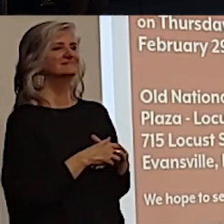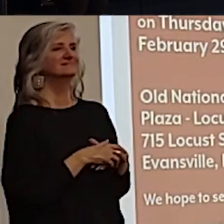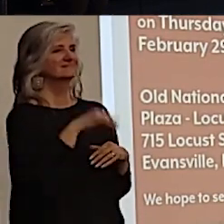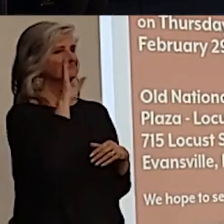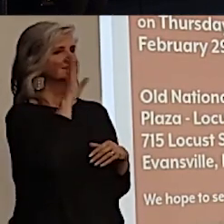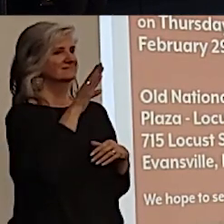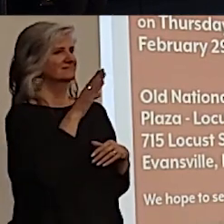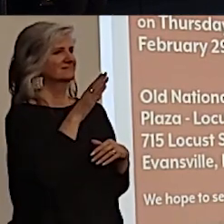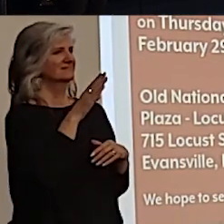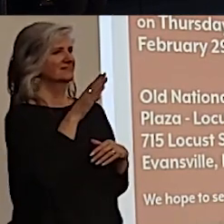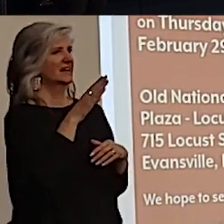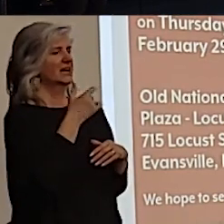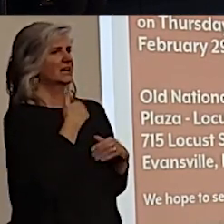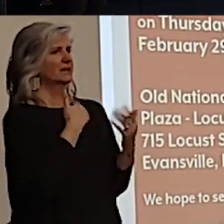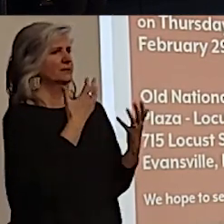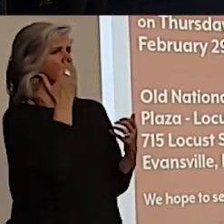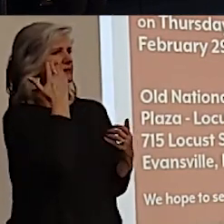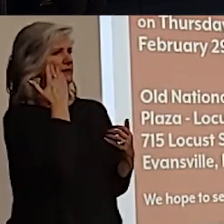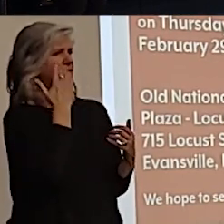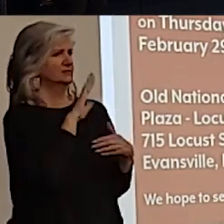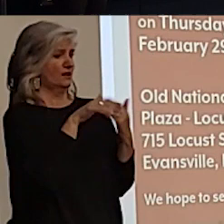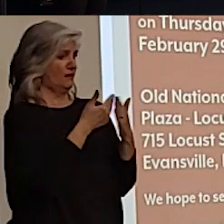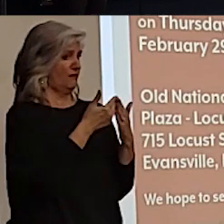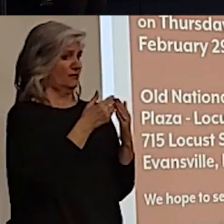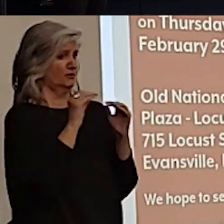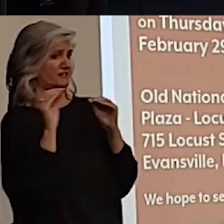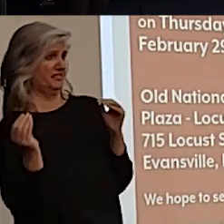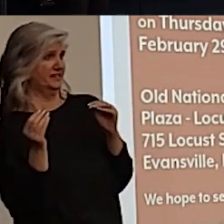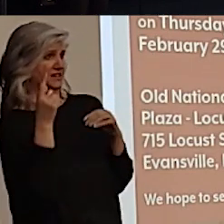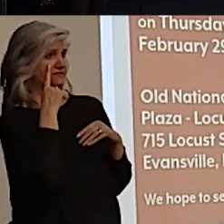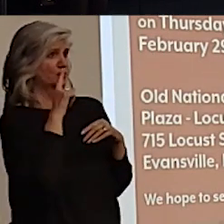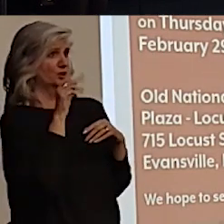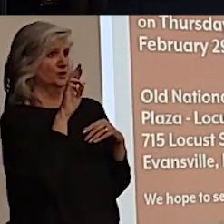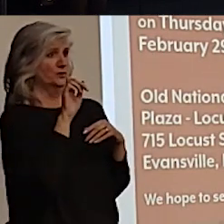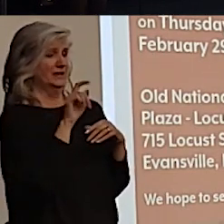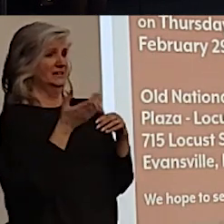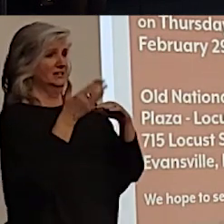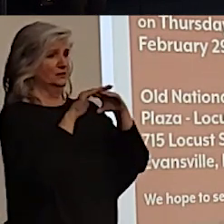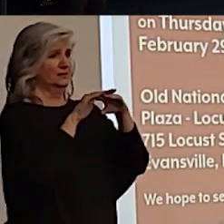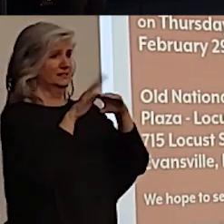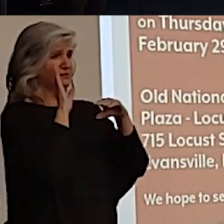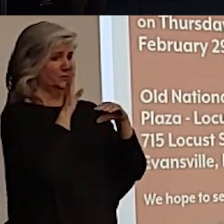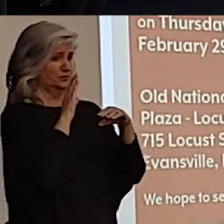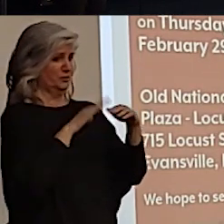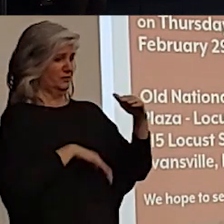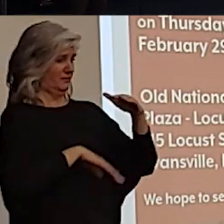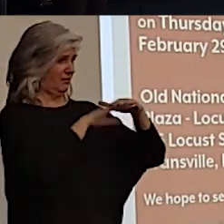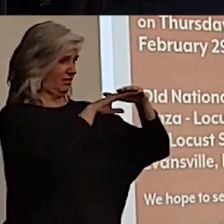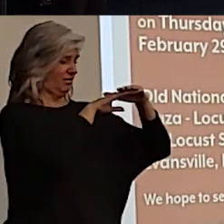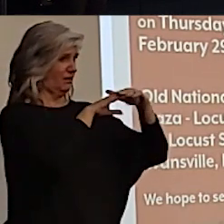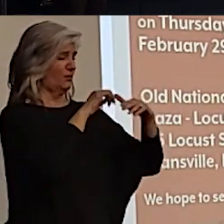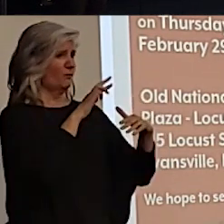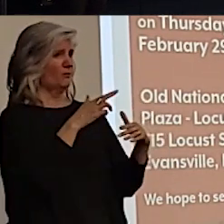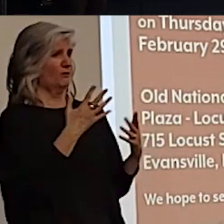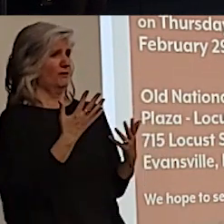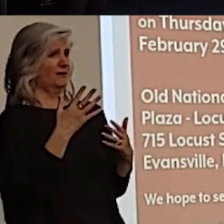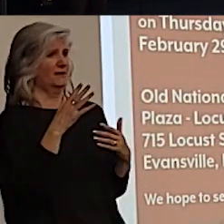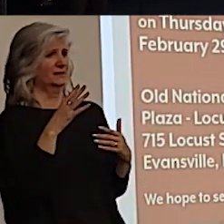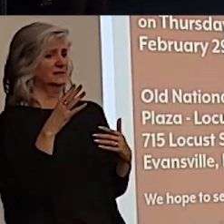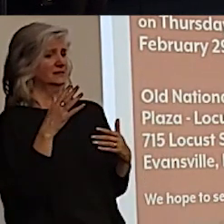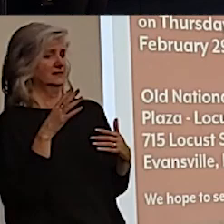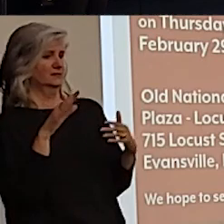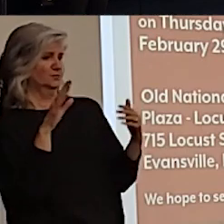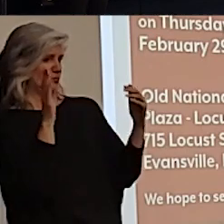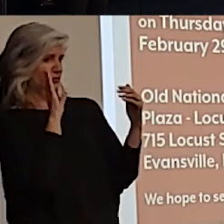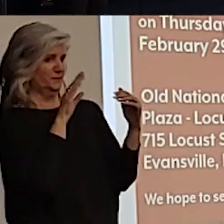Hi there. I just wanted to know, is it all or nothing, like, for the rate increase? Is it going to go all the way to the full amount, or can the IURC come back with,